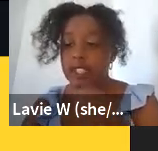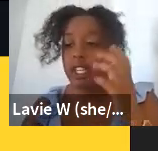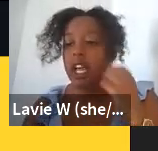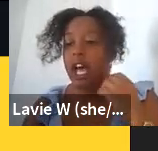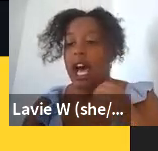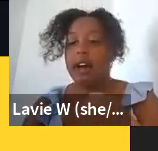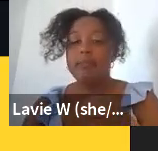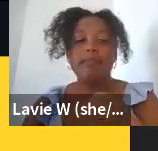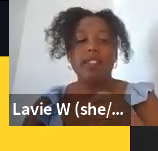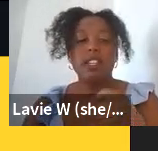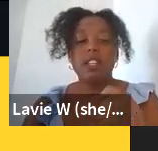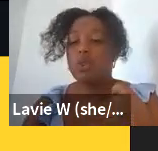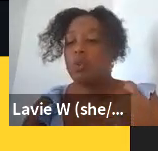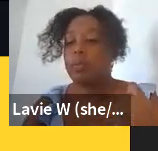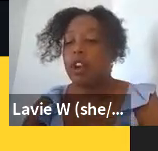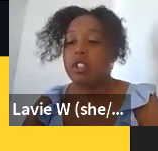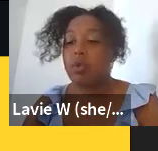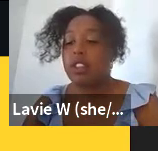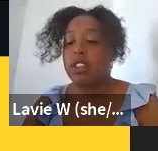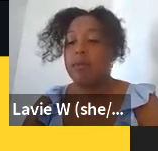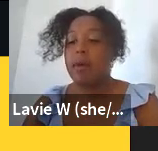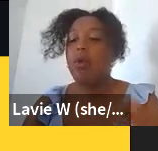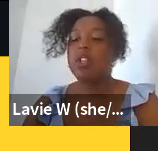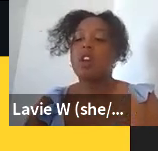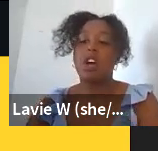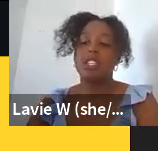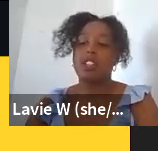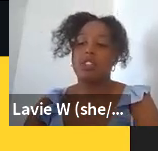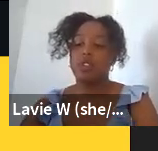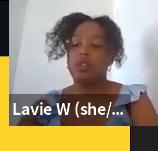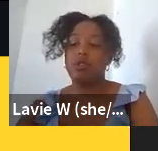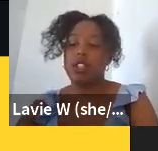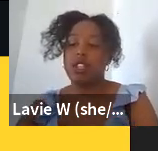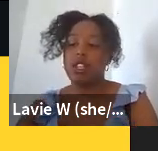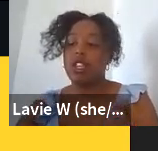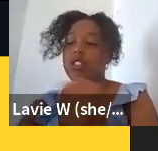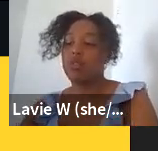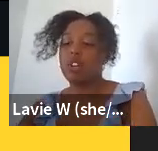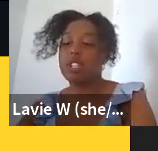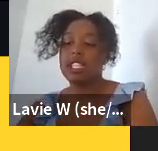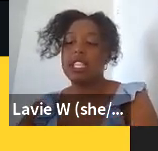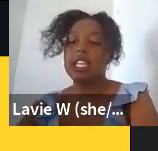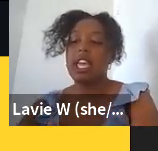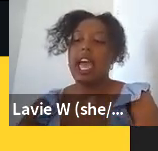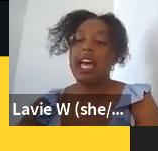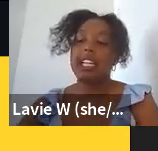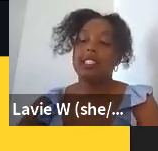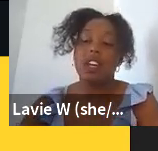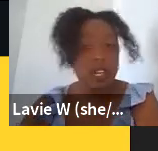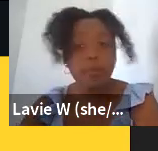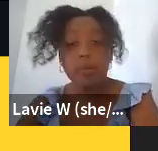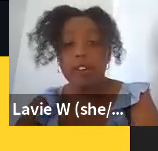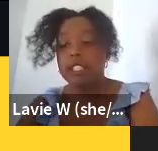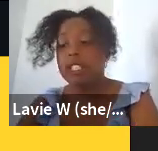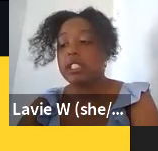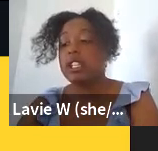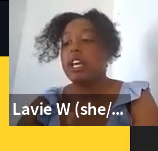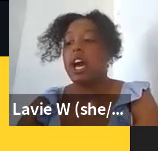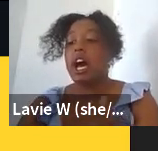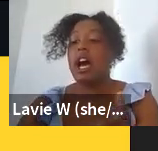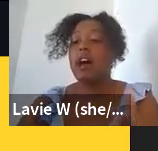not? You might also want to think about, what is the context of your community historically and